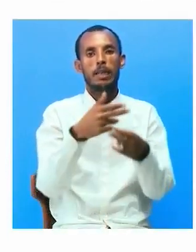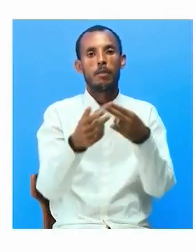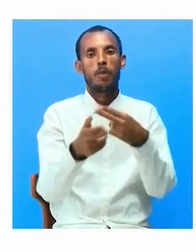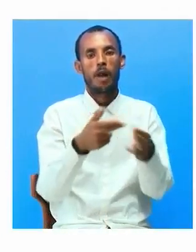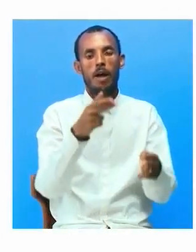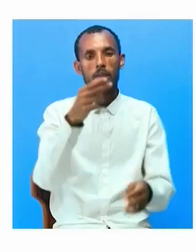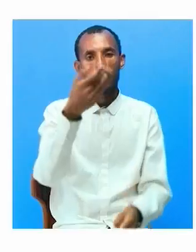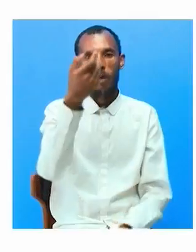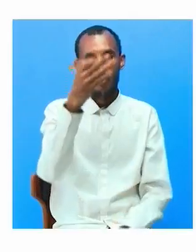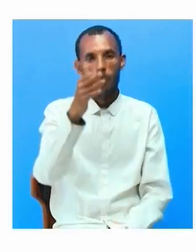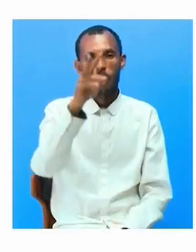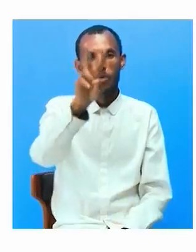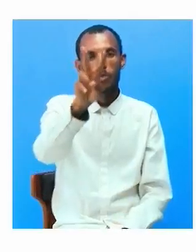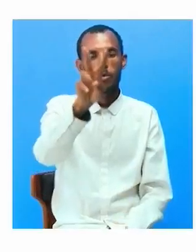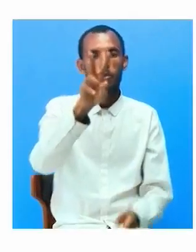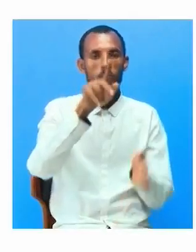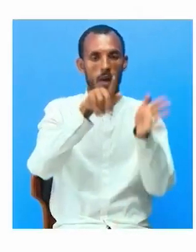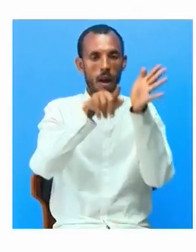negative